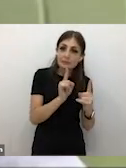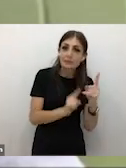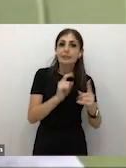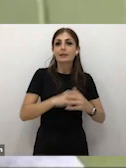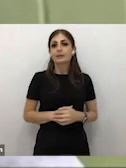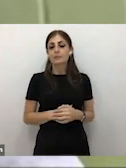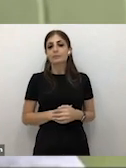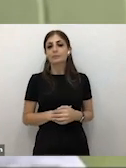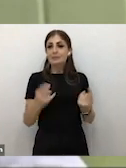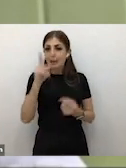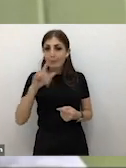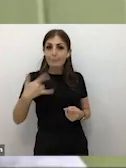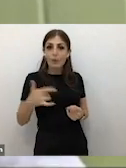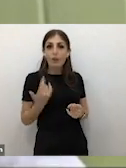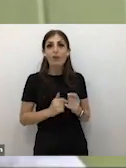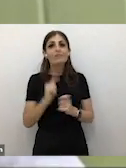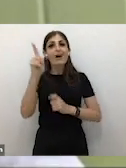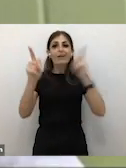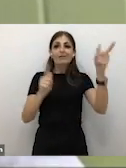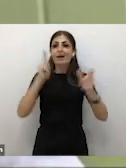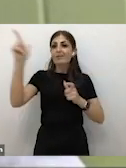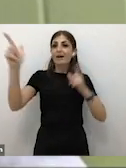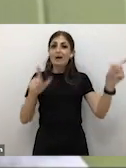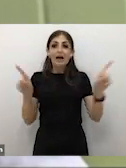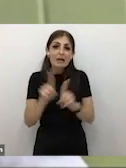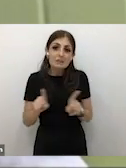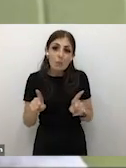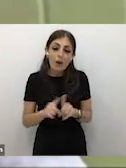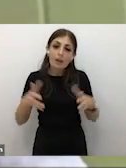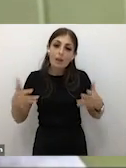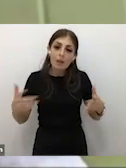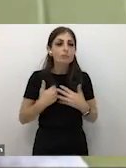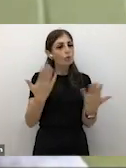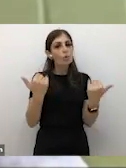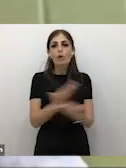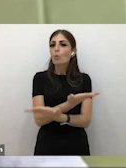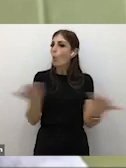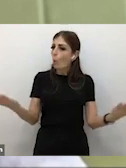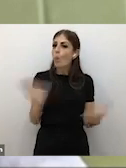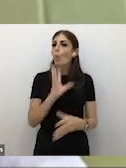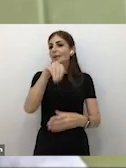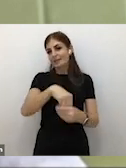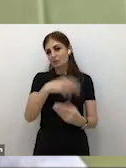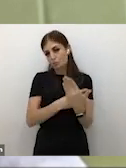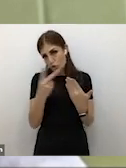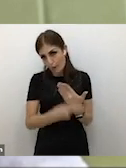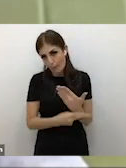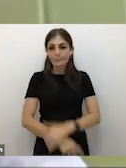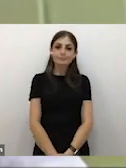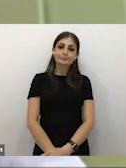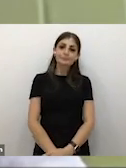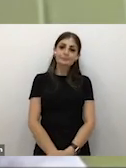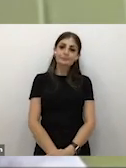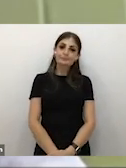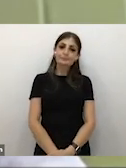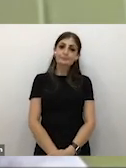and cities. Some people will be from regional and remote areas. We welcome all identities into the program. We'll have